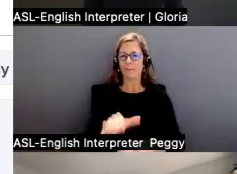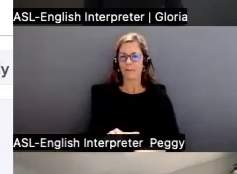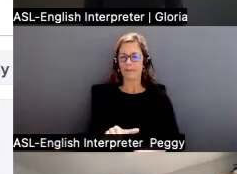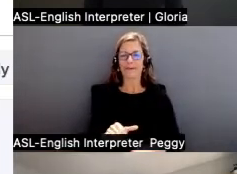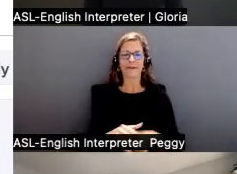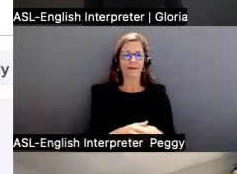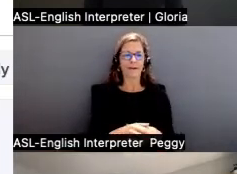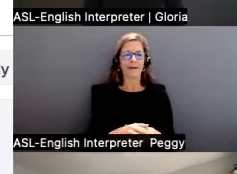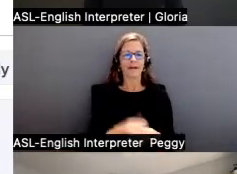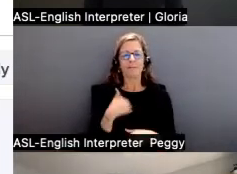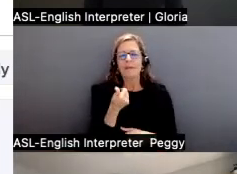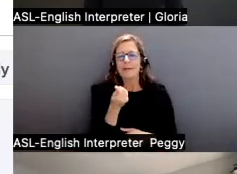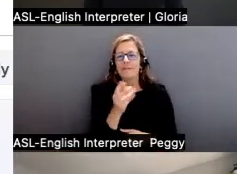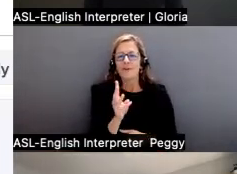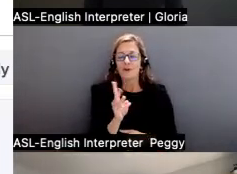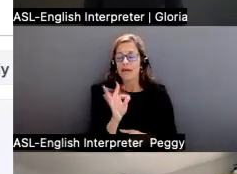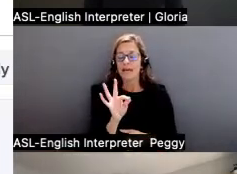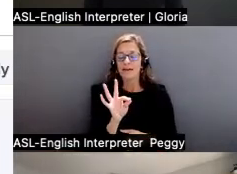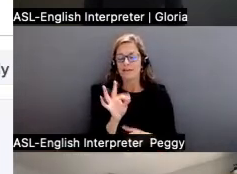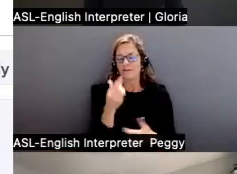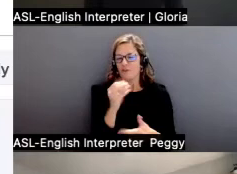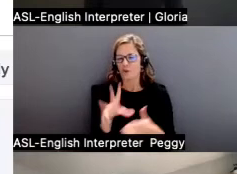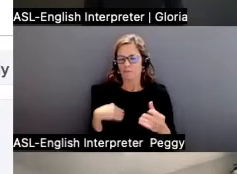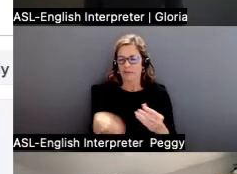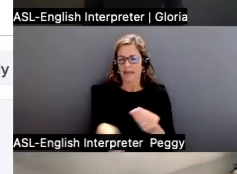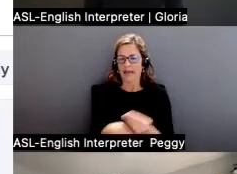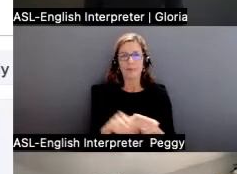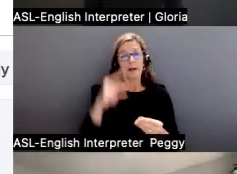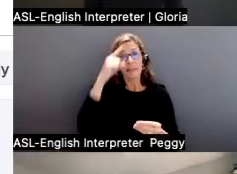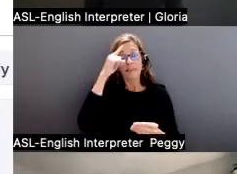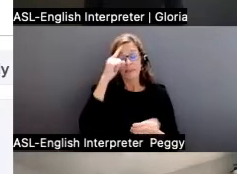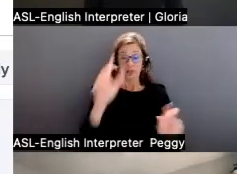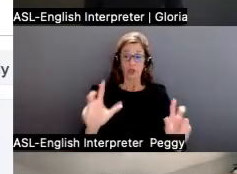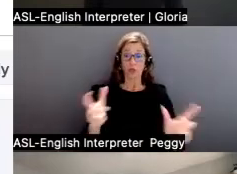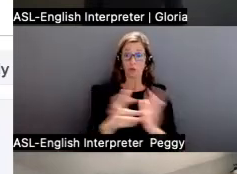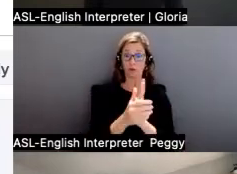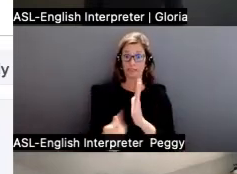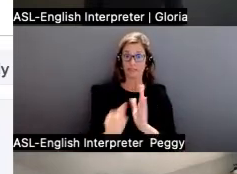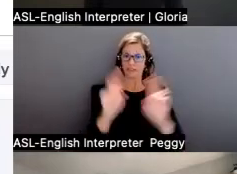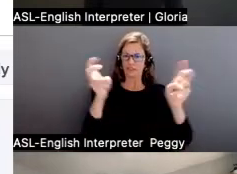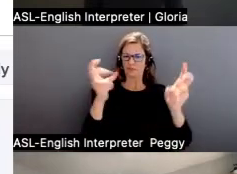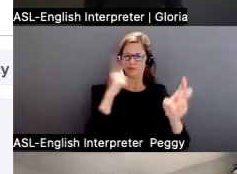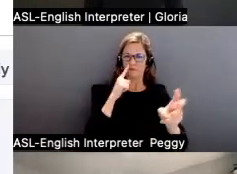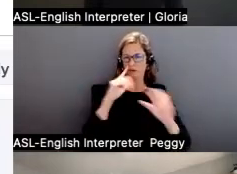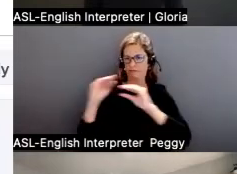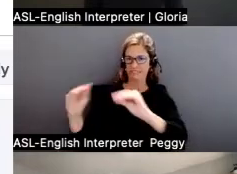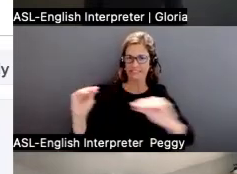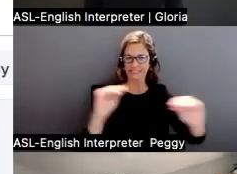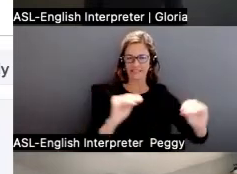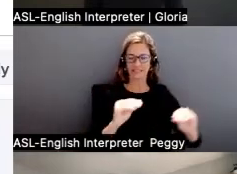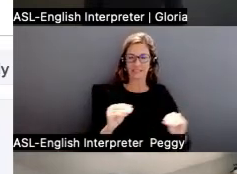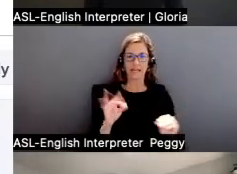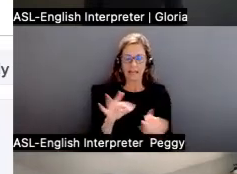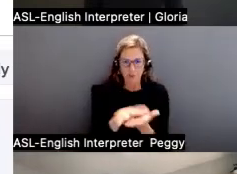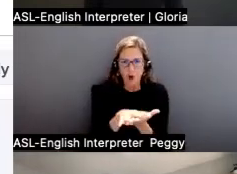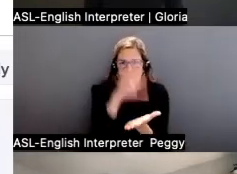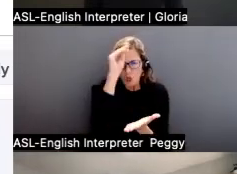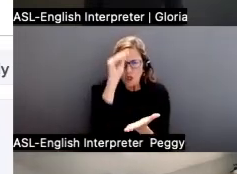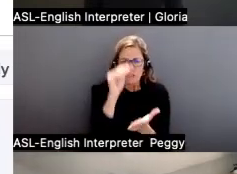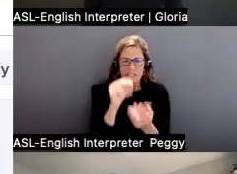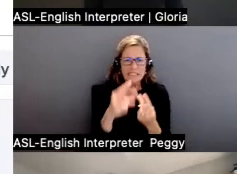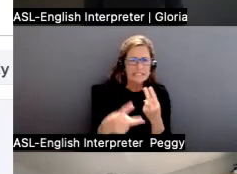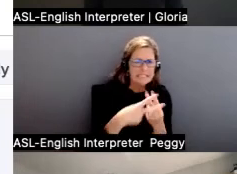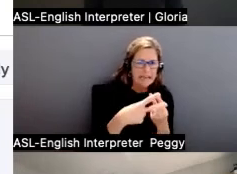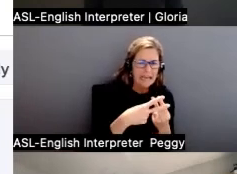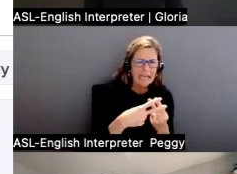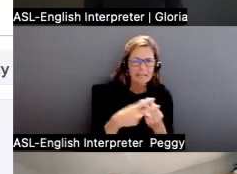example, but if you're working with your students on computer skills, vocabulary around computers, they're just learning what's save, what's download,